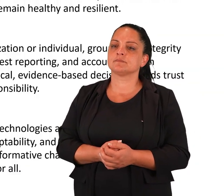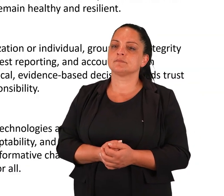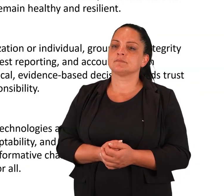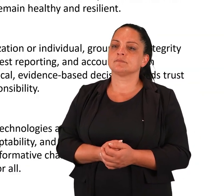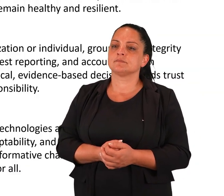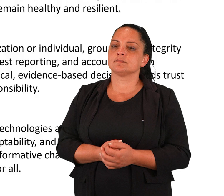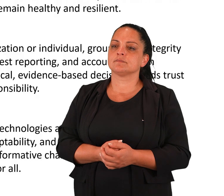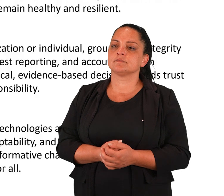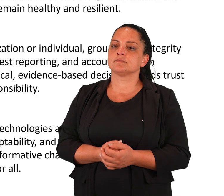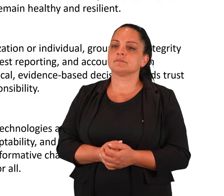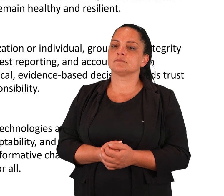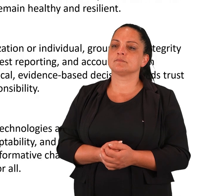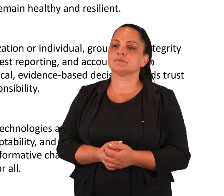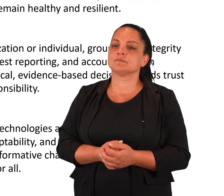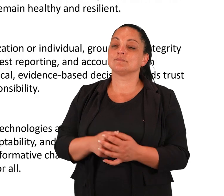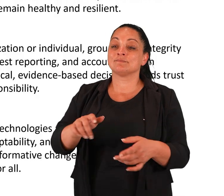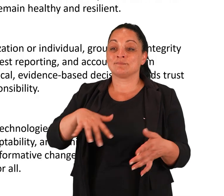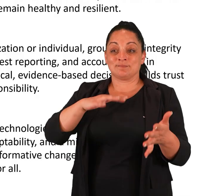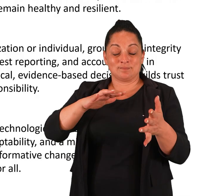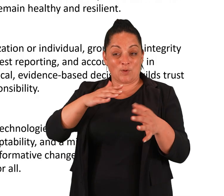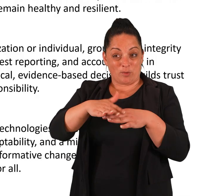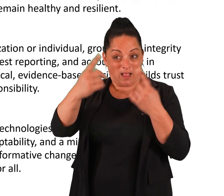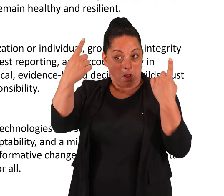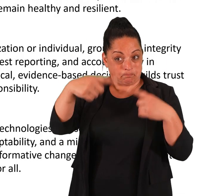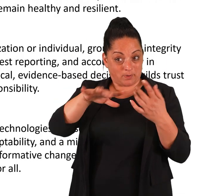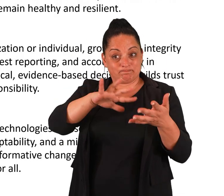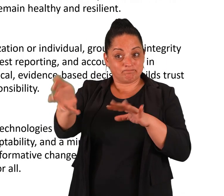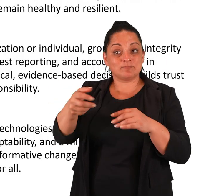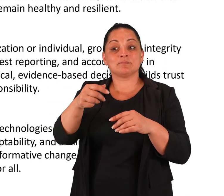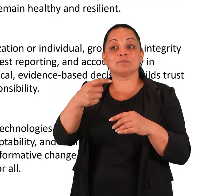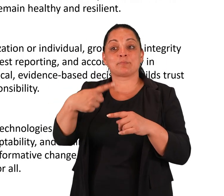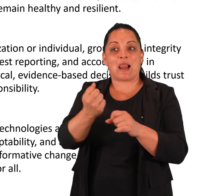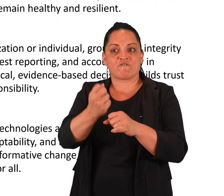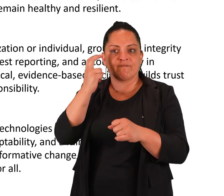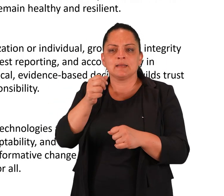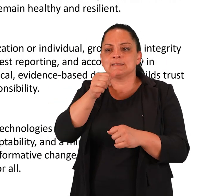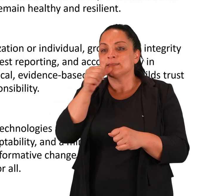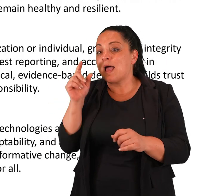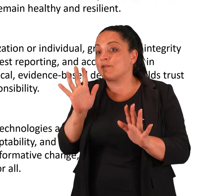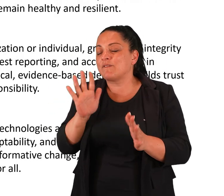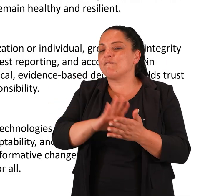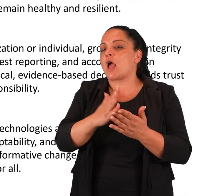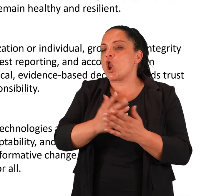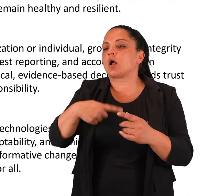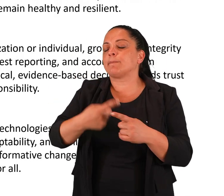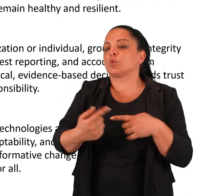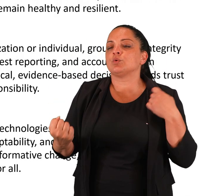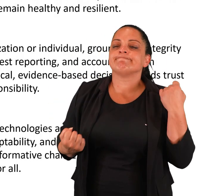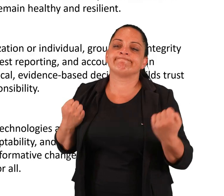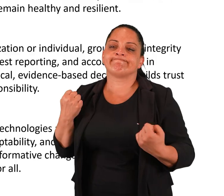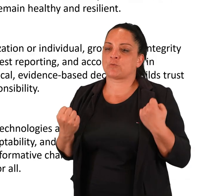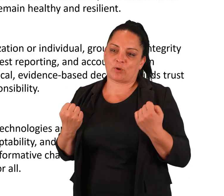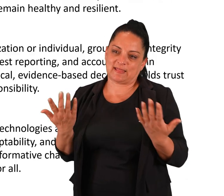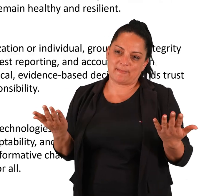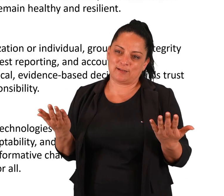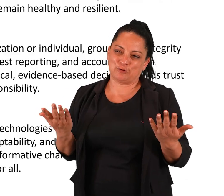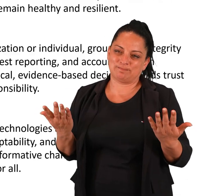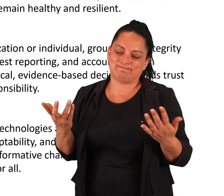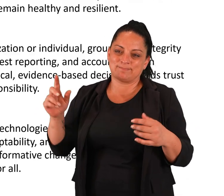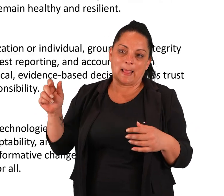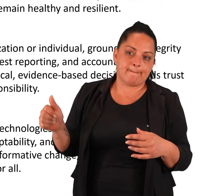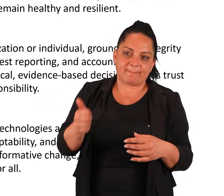But beyond skills, working in green jobs requires as well strong values and attitudes. First, we